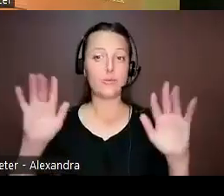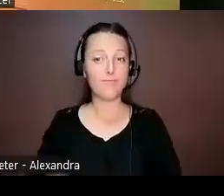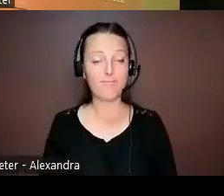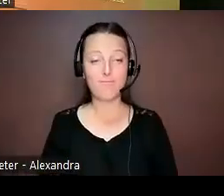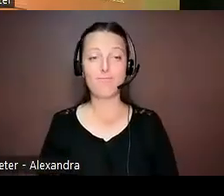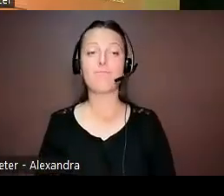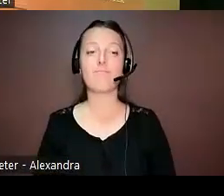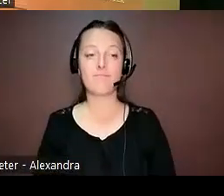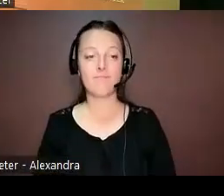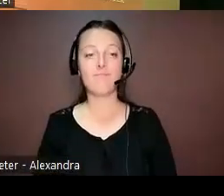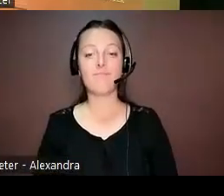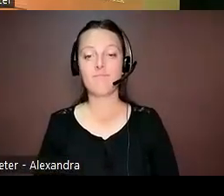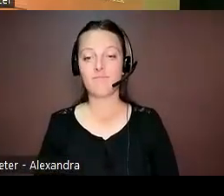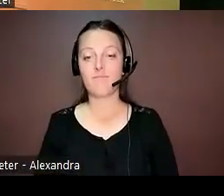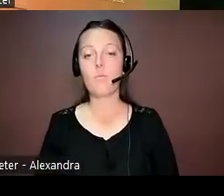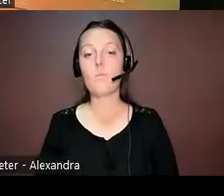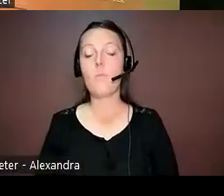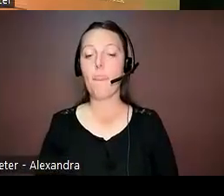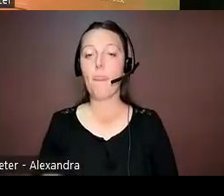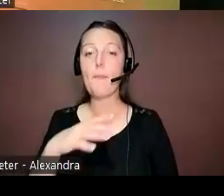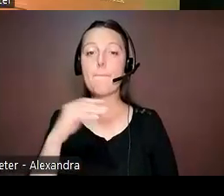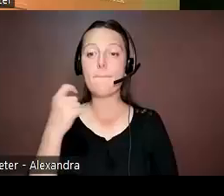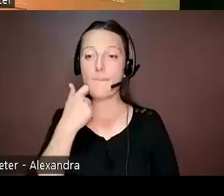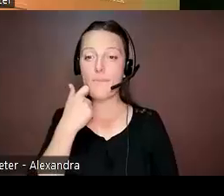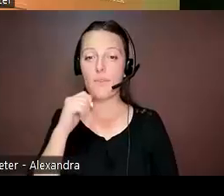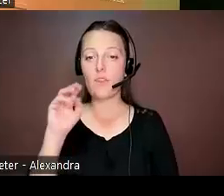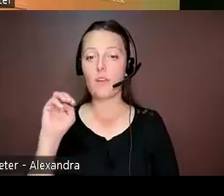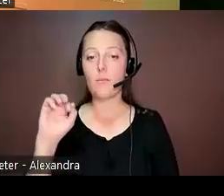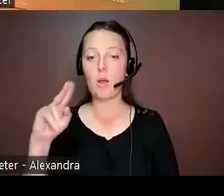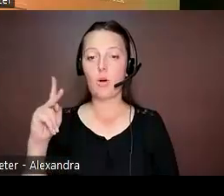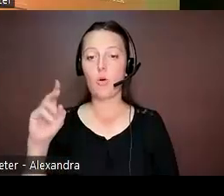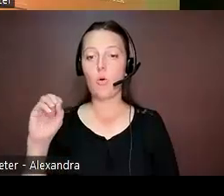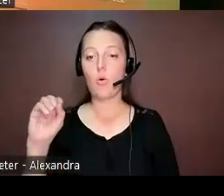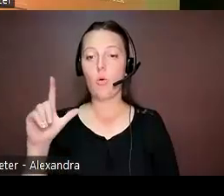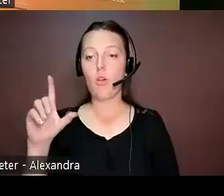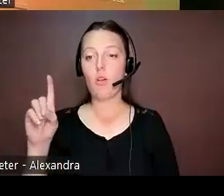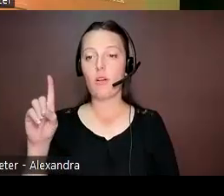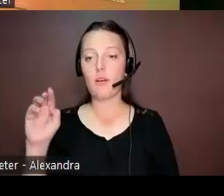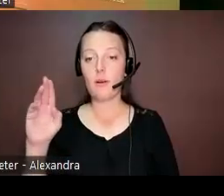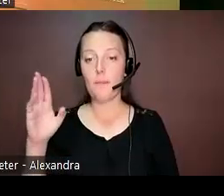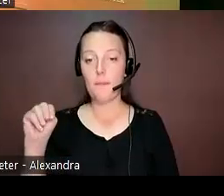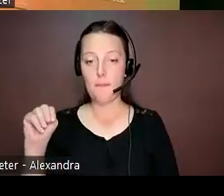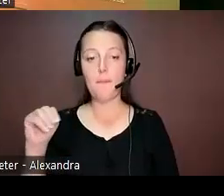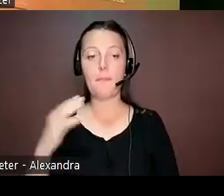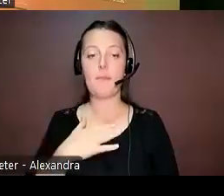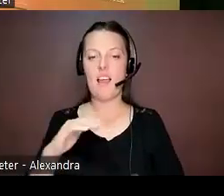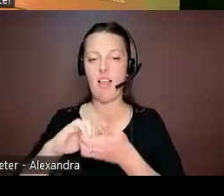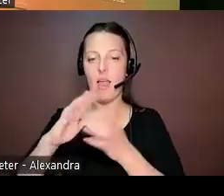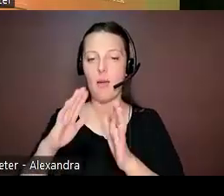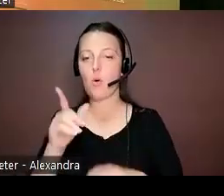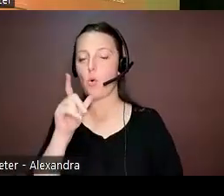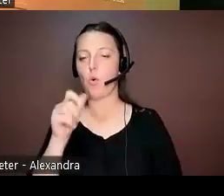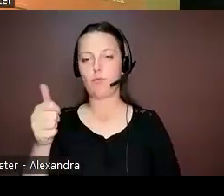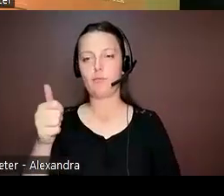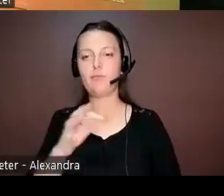Oldham, my collaborator, who's also faculty in our department, published probably